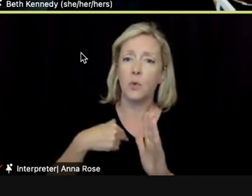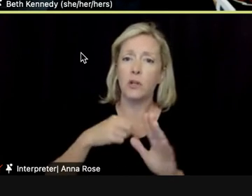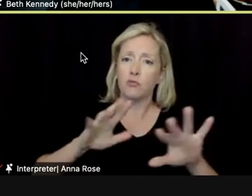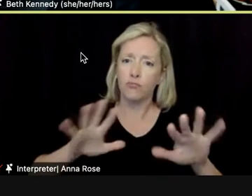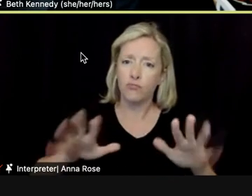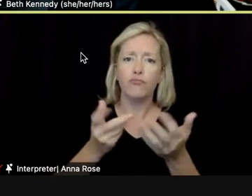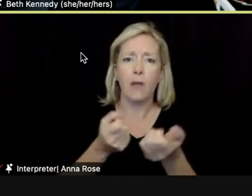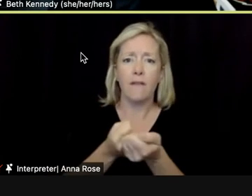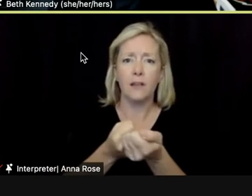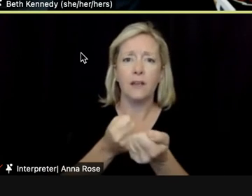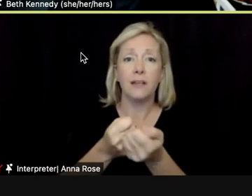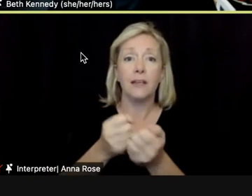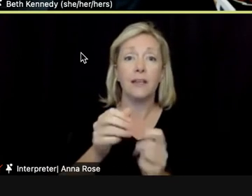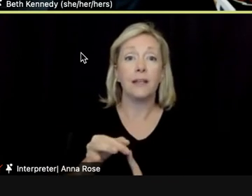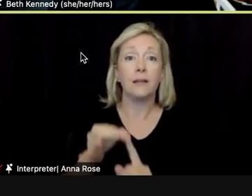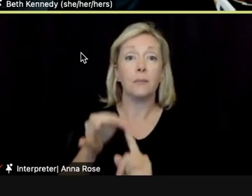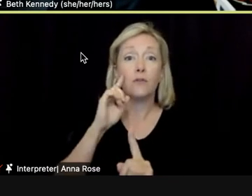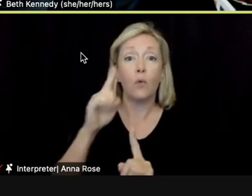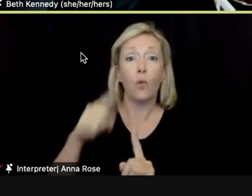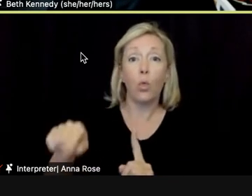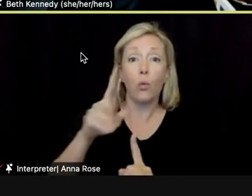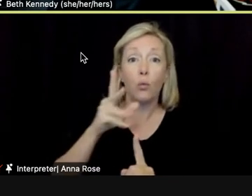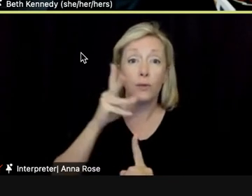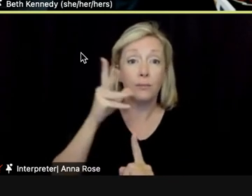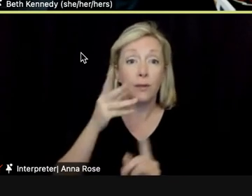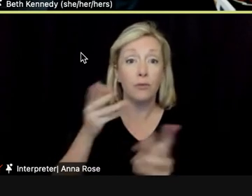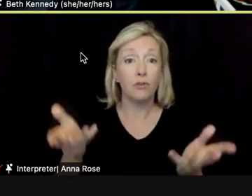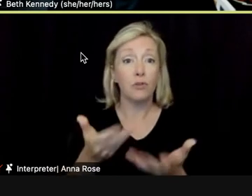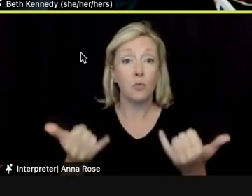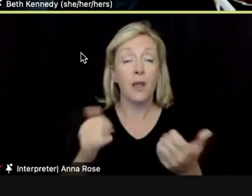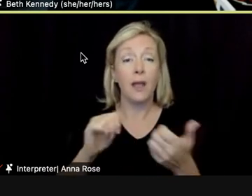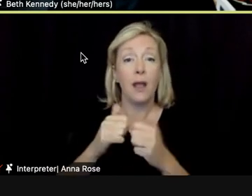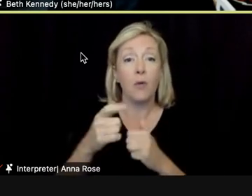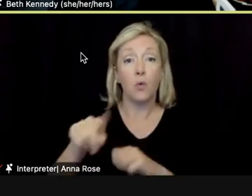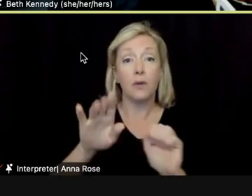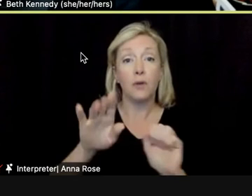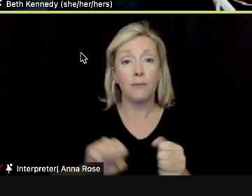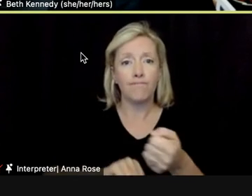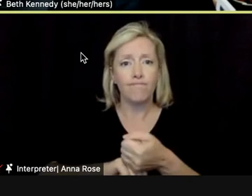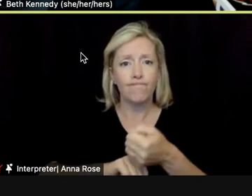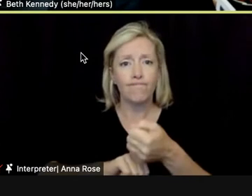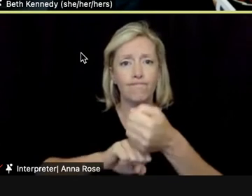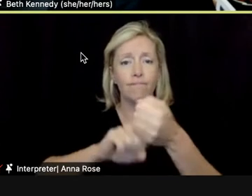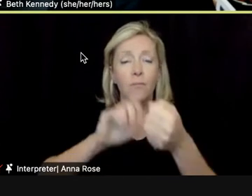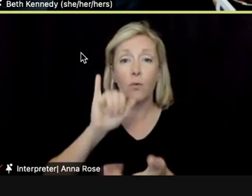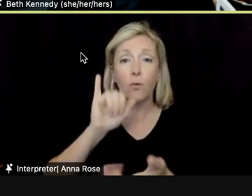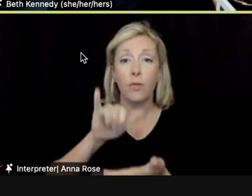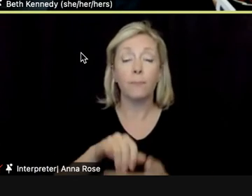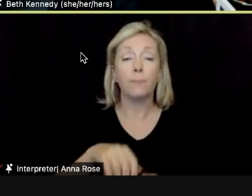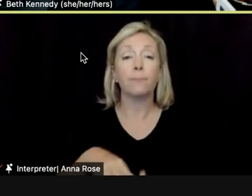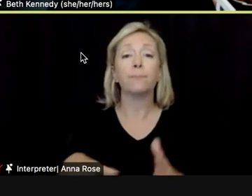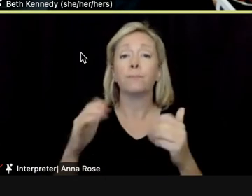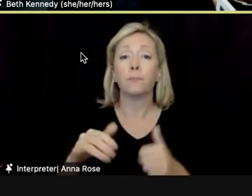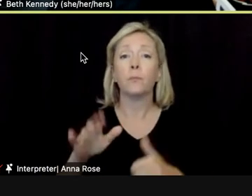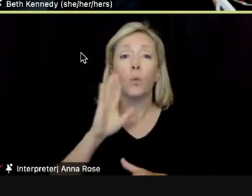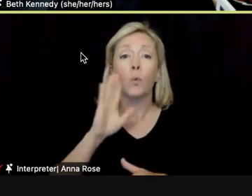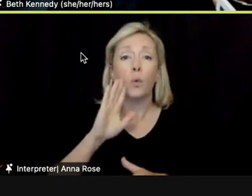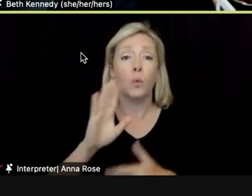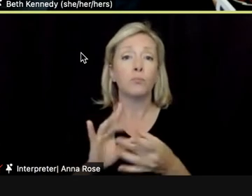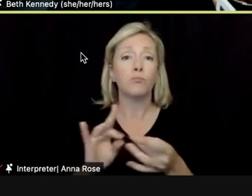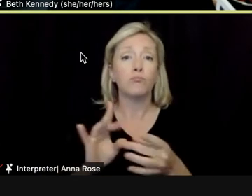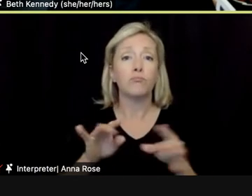especially for parents in the audience. And then we'll talk about which states do have some